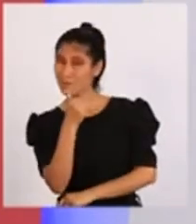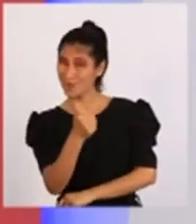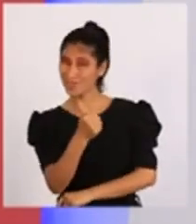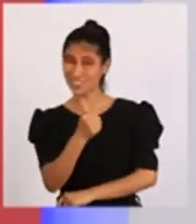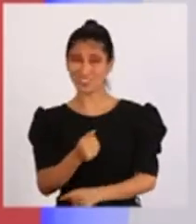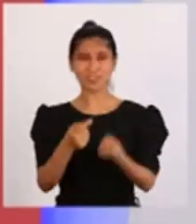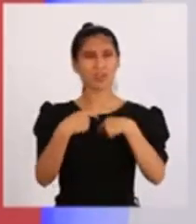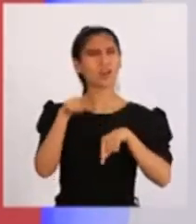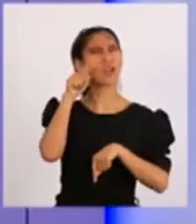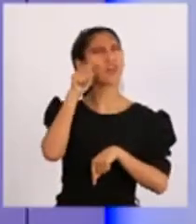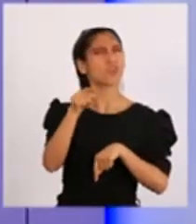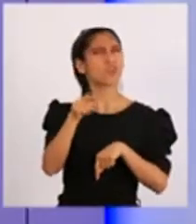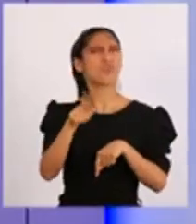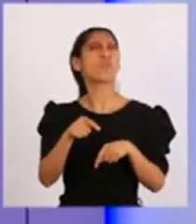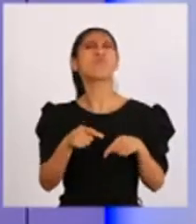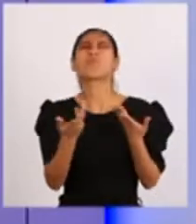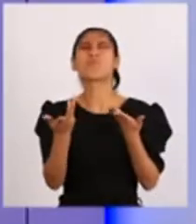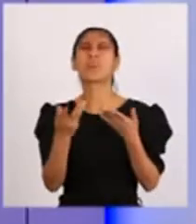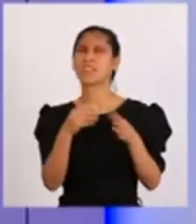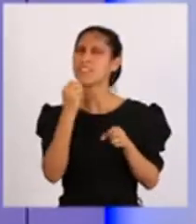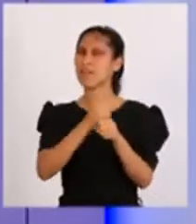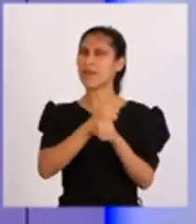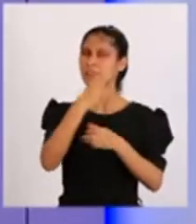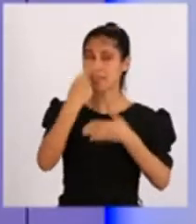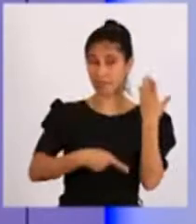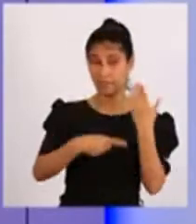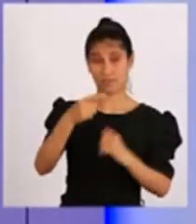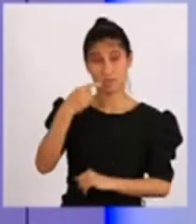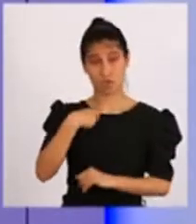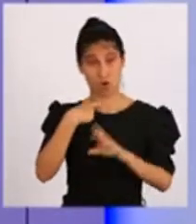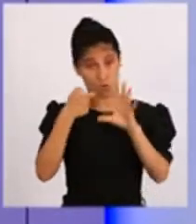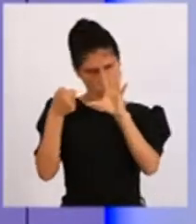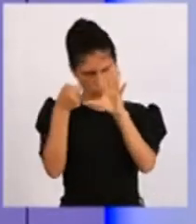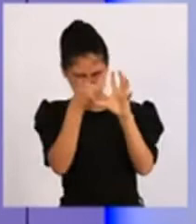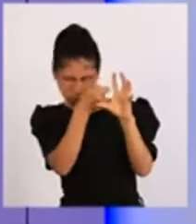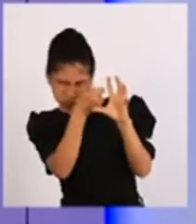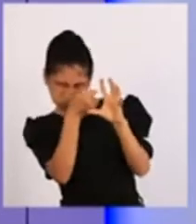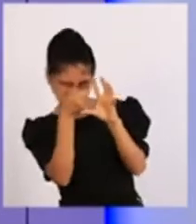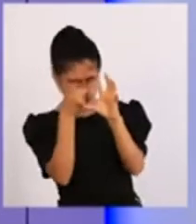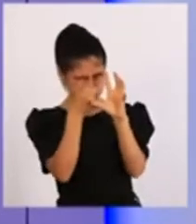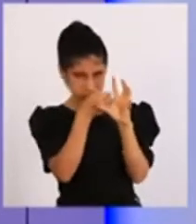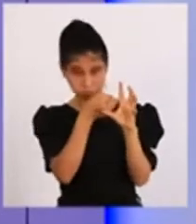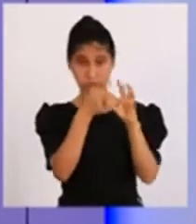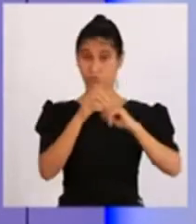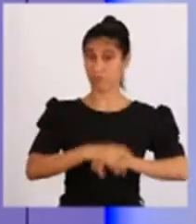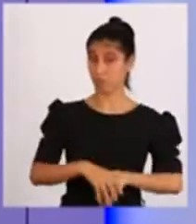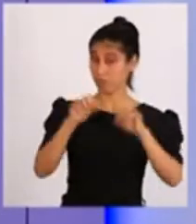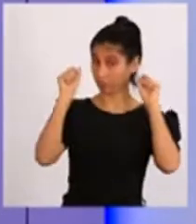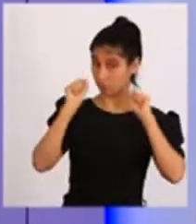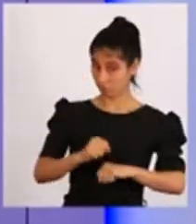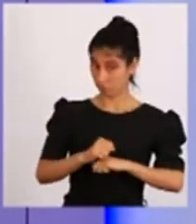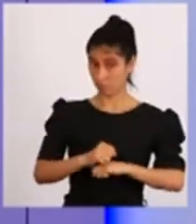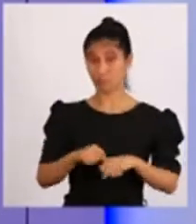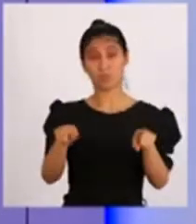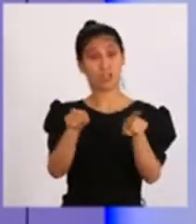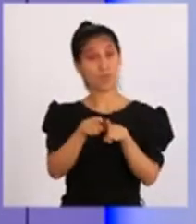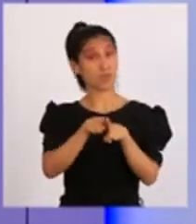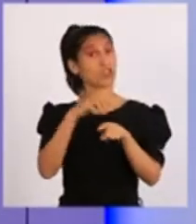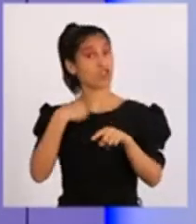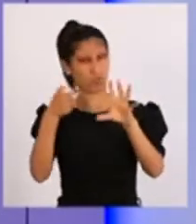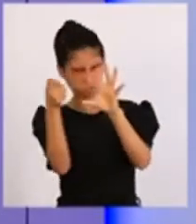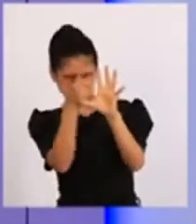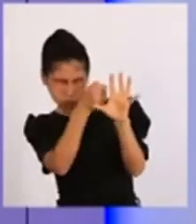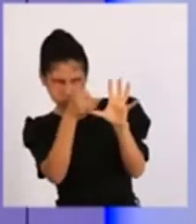your profession? Well, I am a scientist. I clean water from lakes, lagoons, rivers,